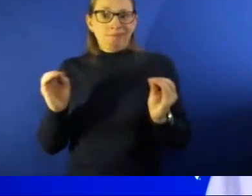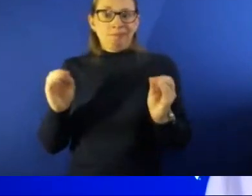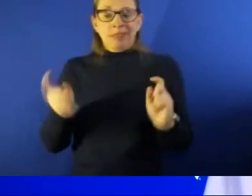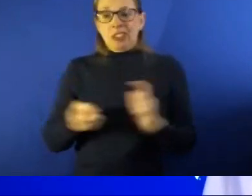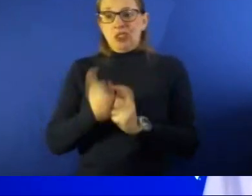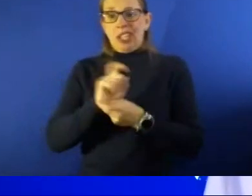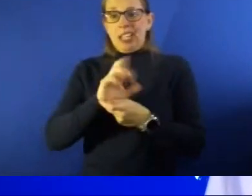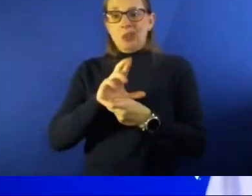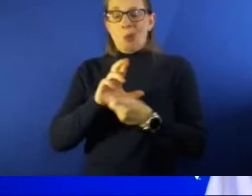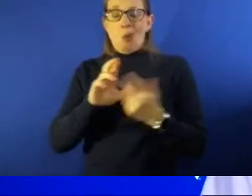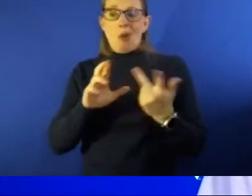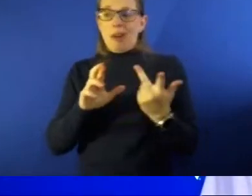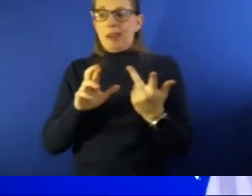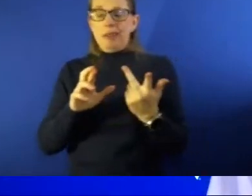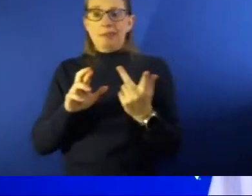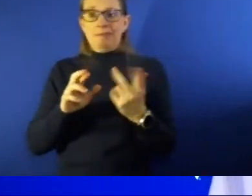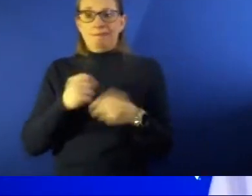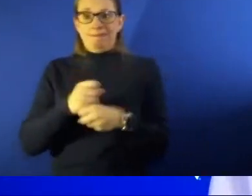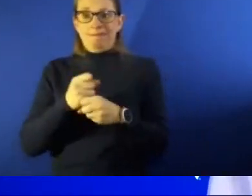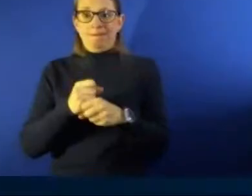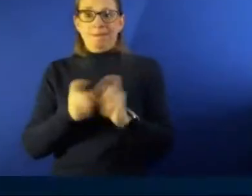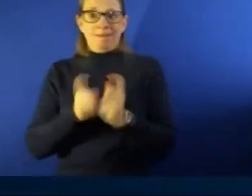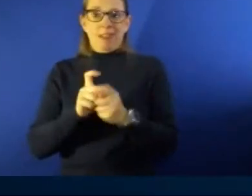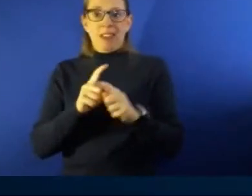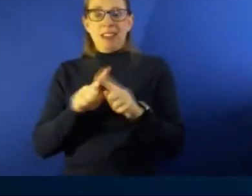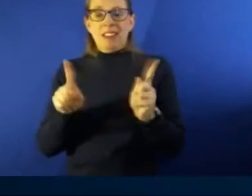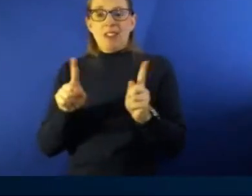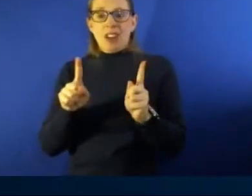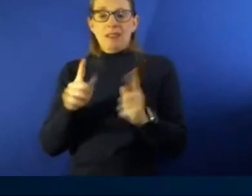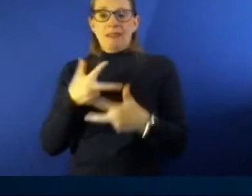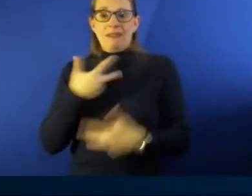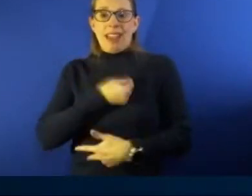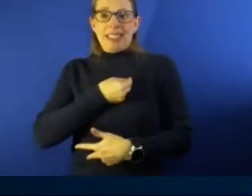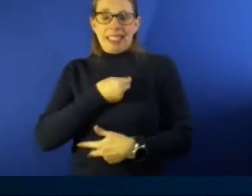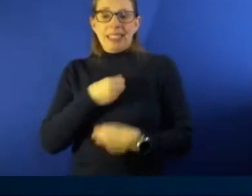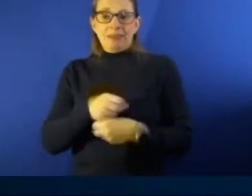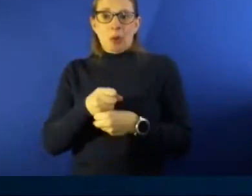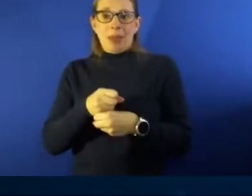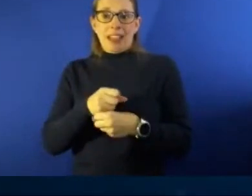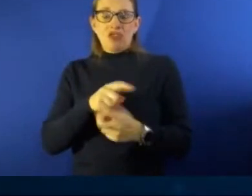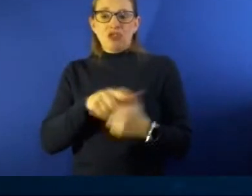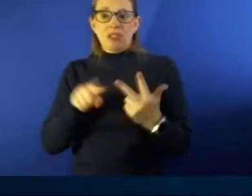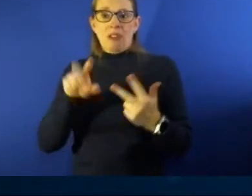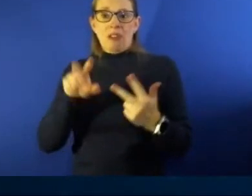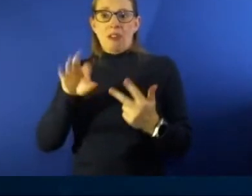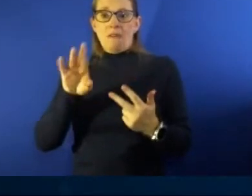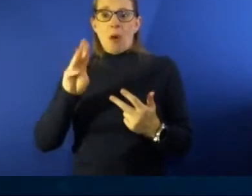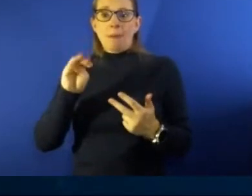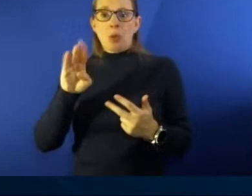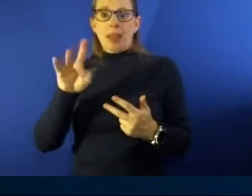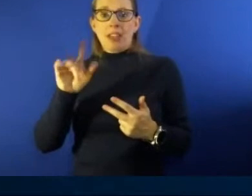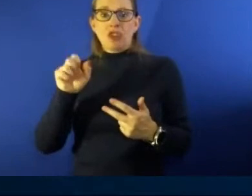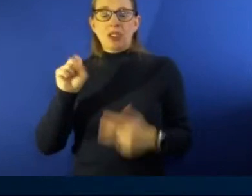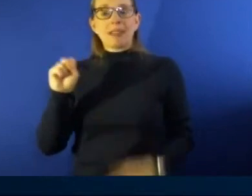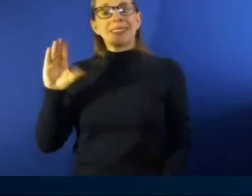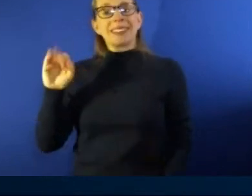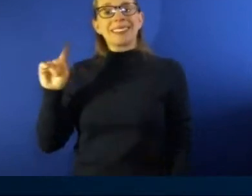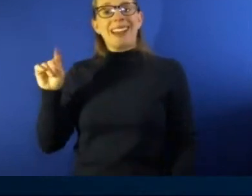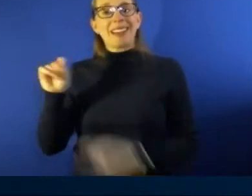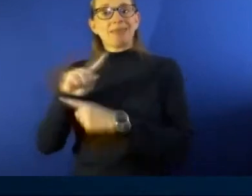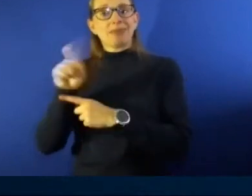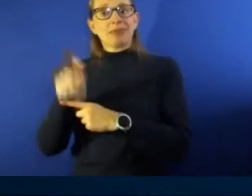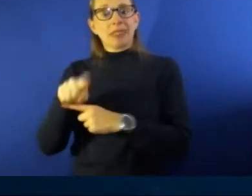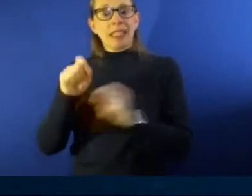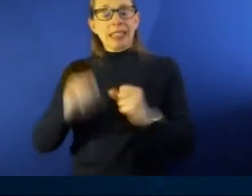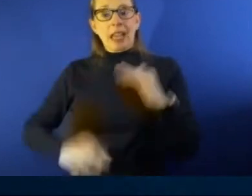pivot to a different vaccine formulation. A question came in from Scott. Do you think that we're able to reach herd immunity until